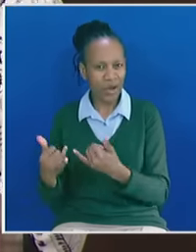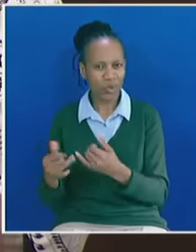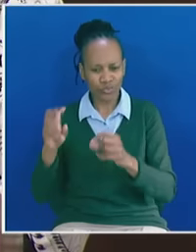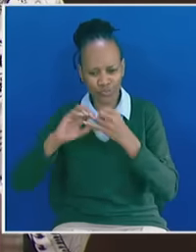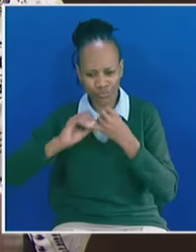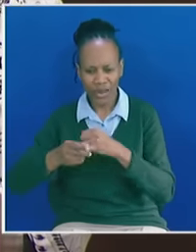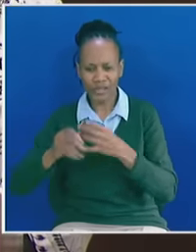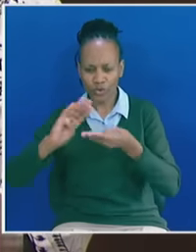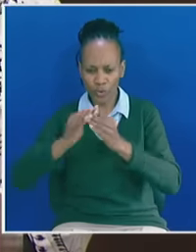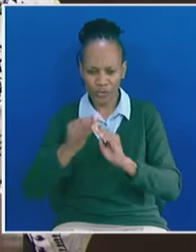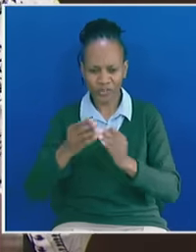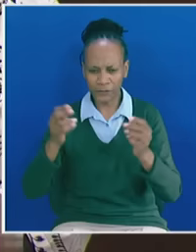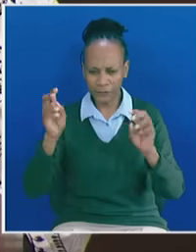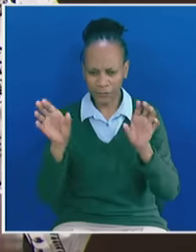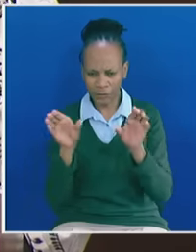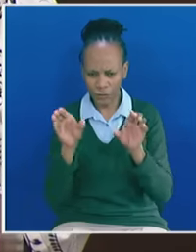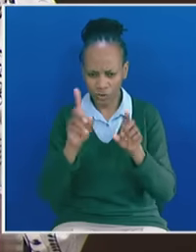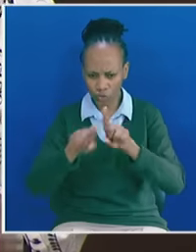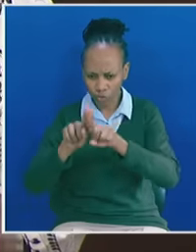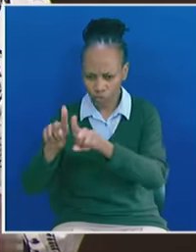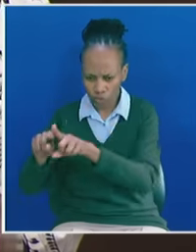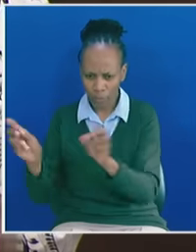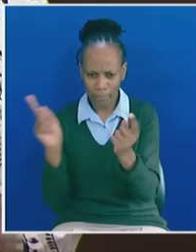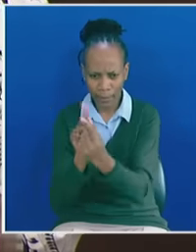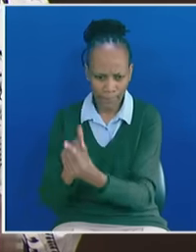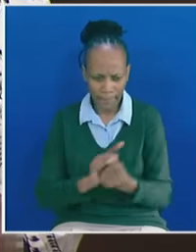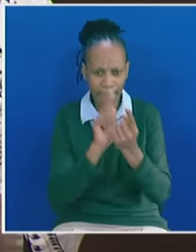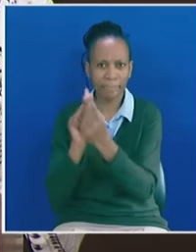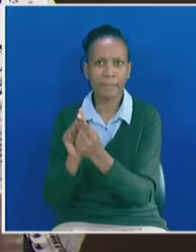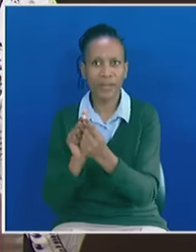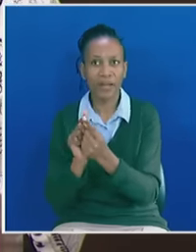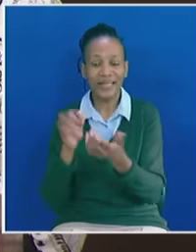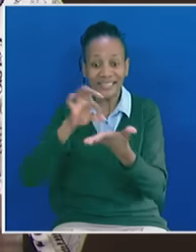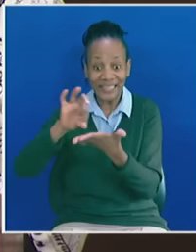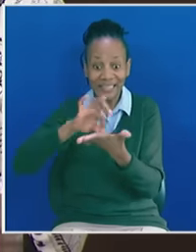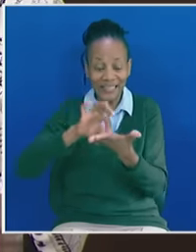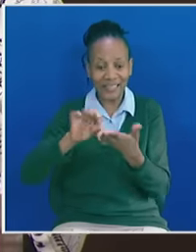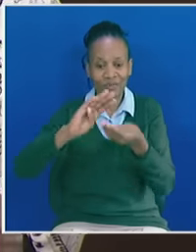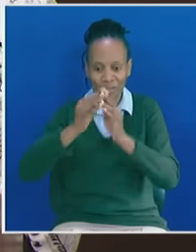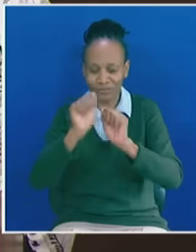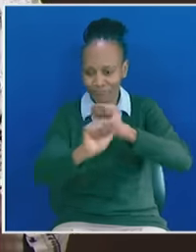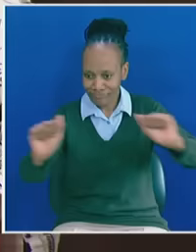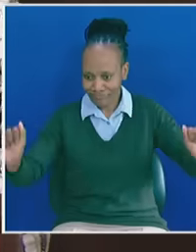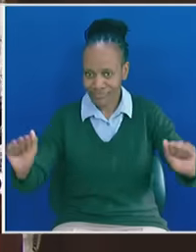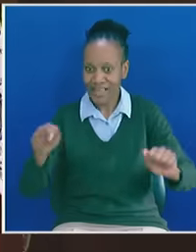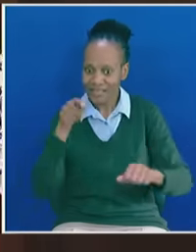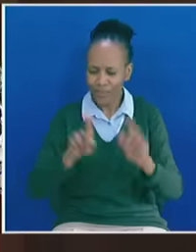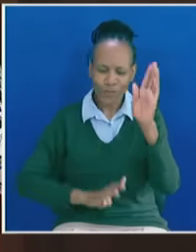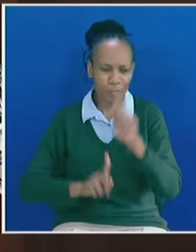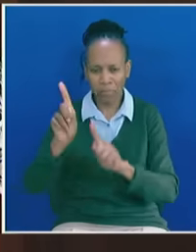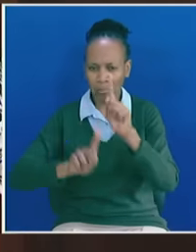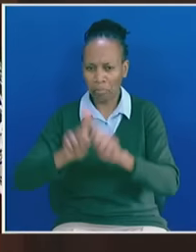several community campaigns to clean up the city, most notably the Love Where You Live campaigns, and these has been quite